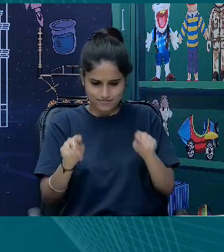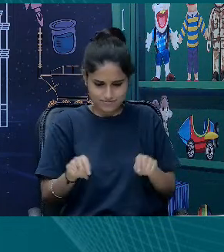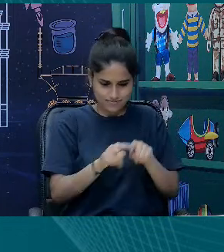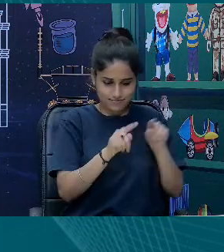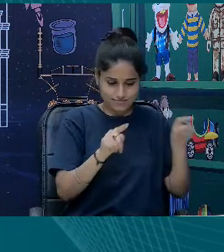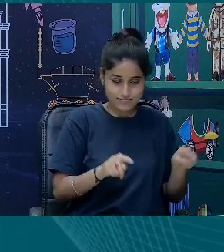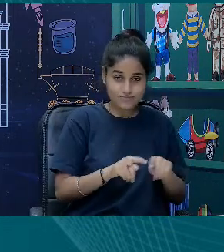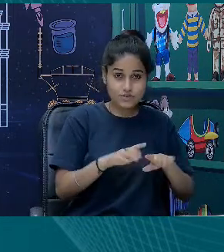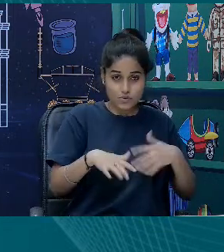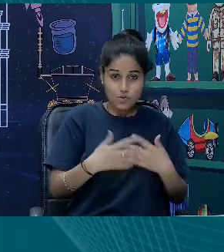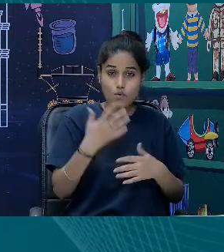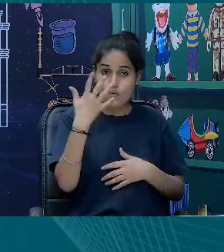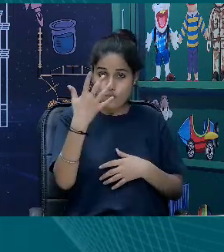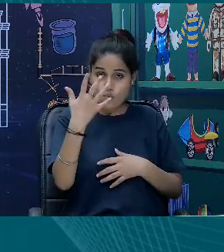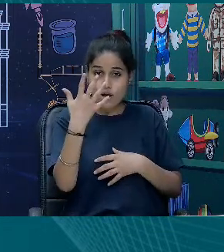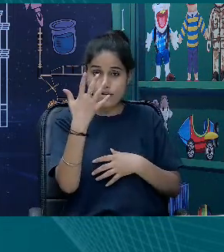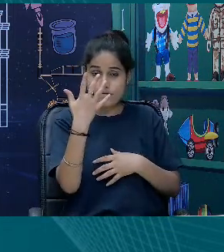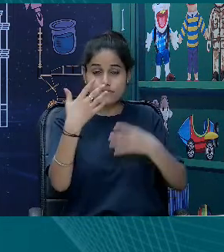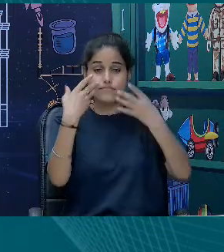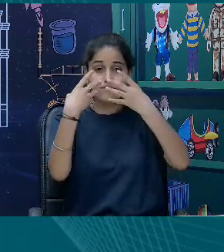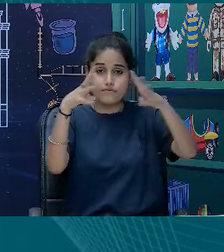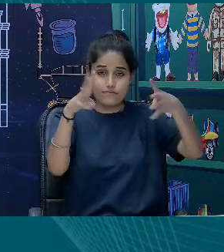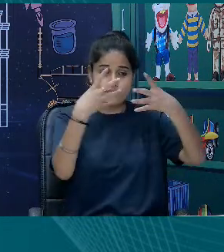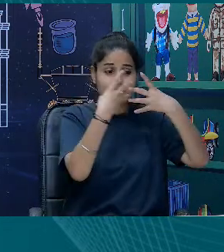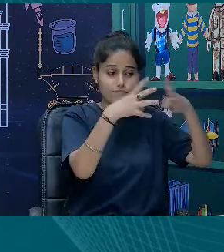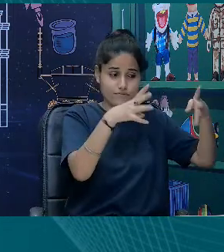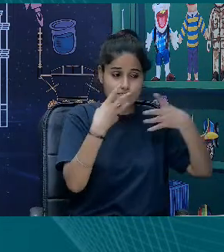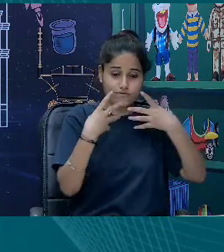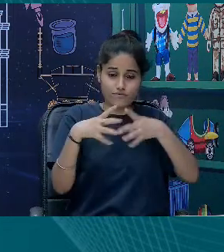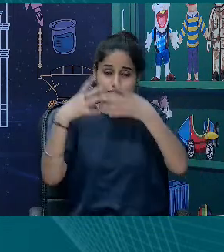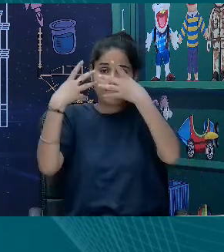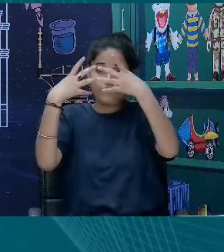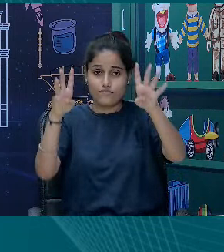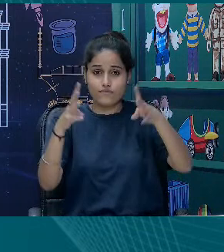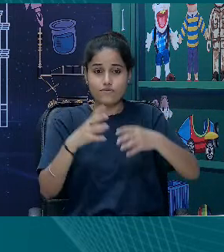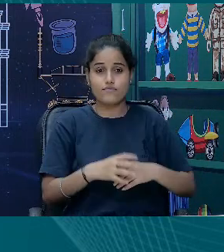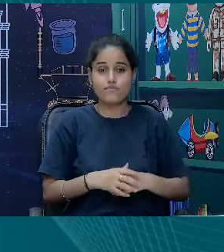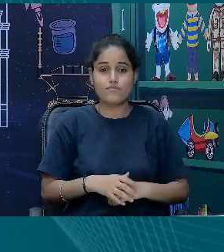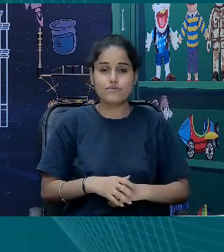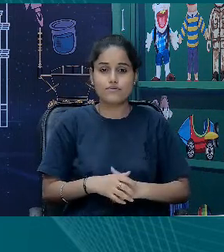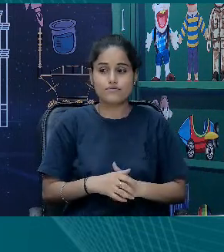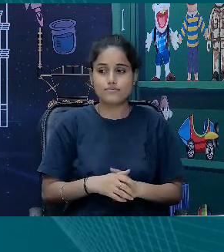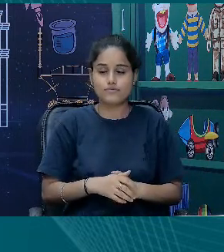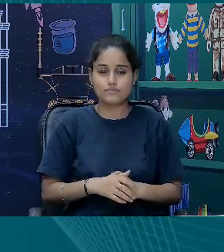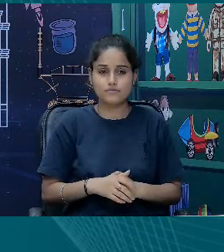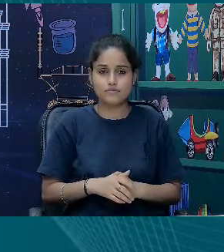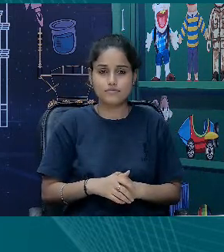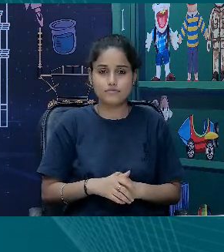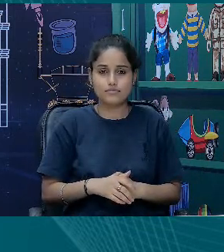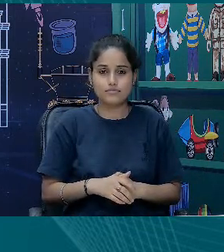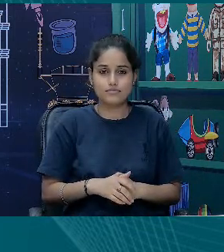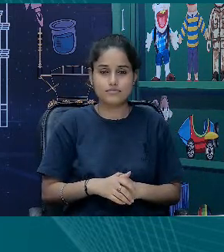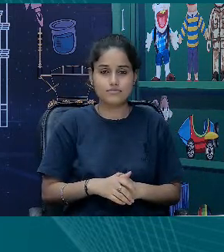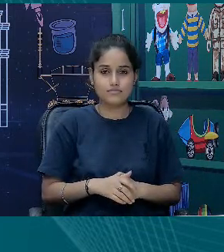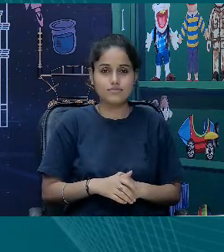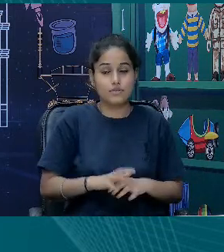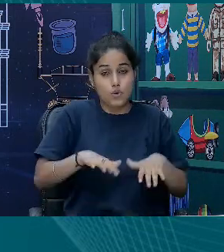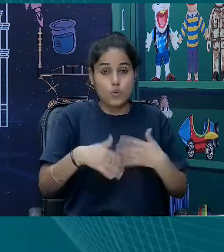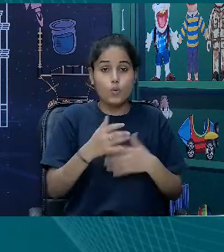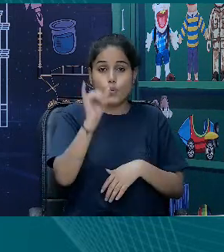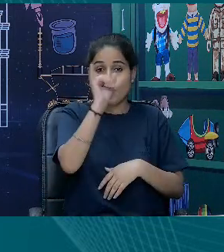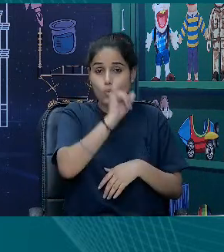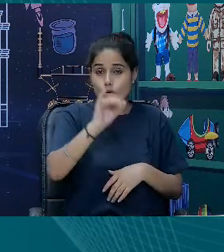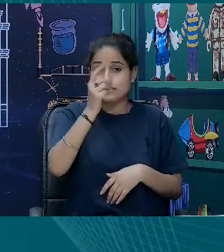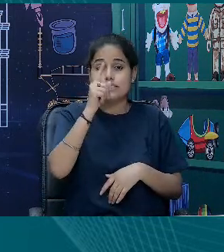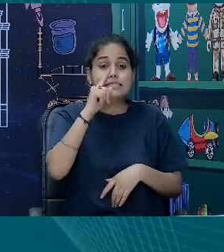5 windows shining bright. Okay, 4 little chimneys. And 6 yellow marigolds